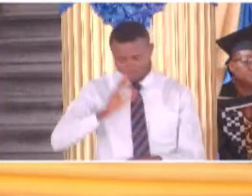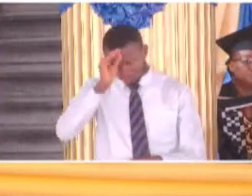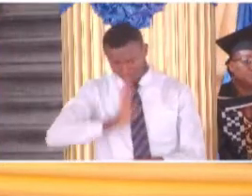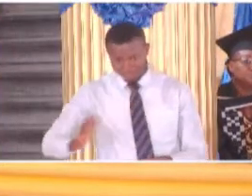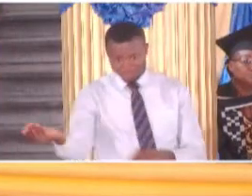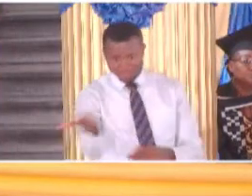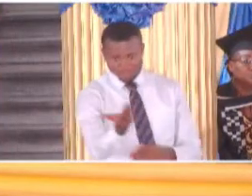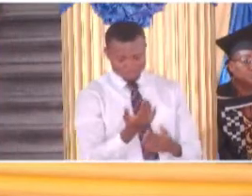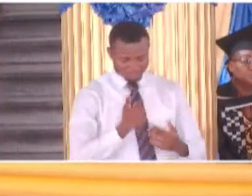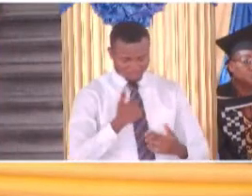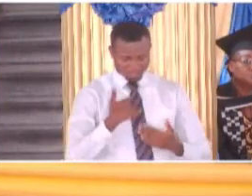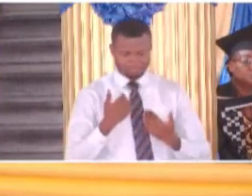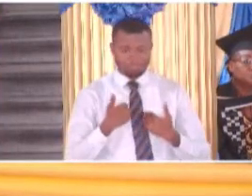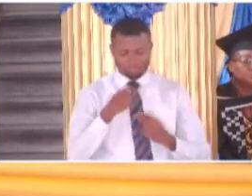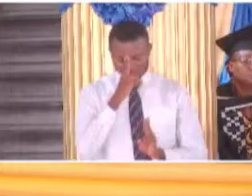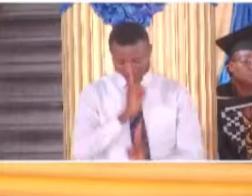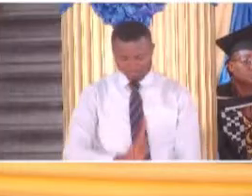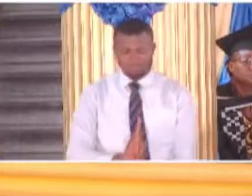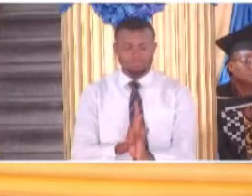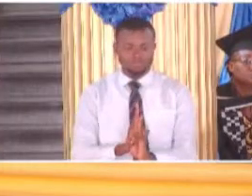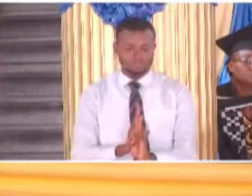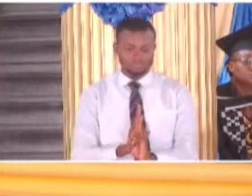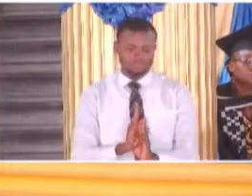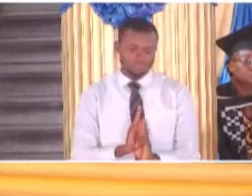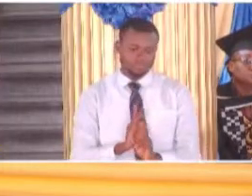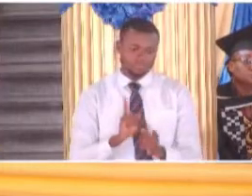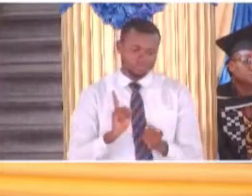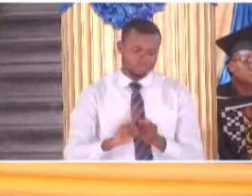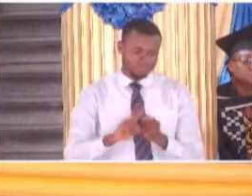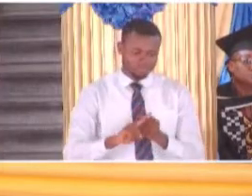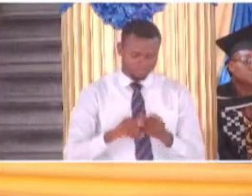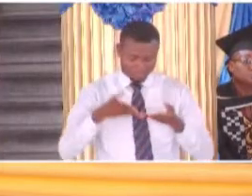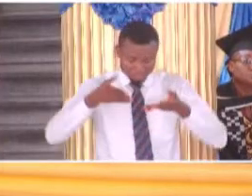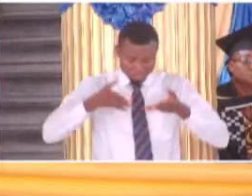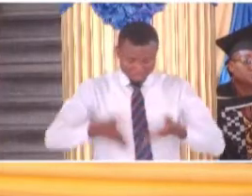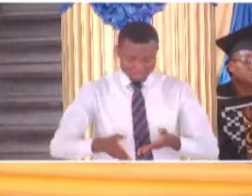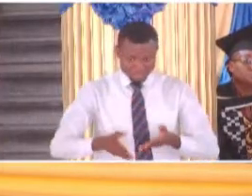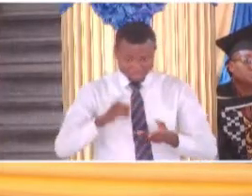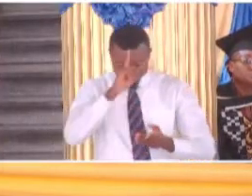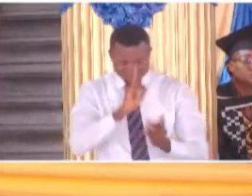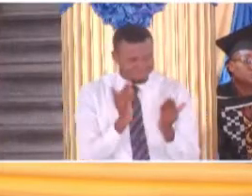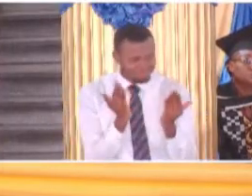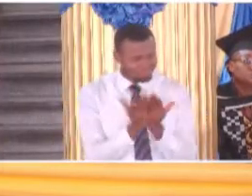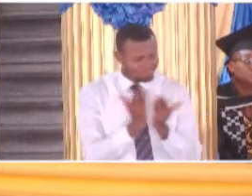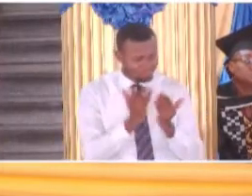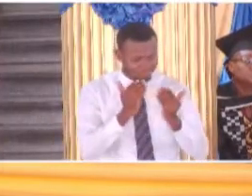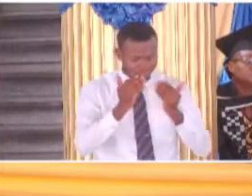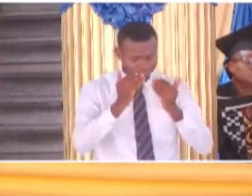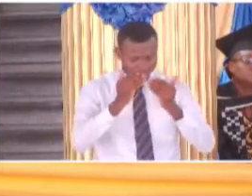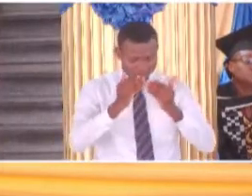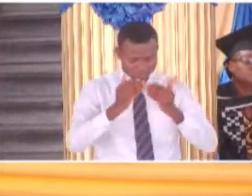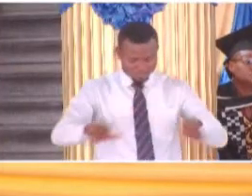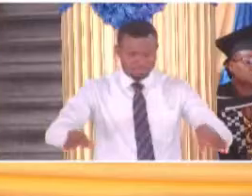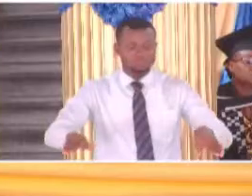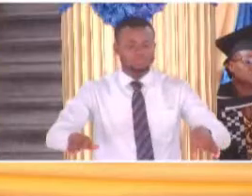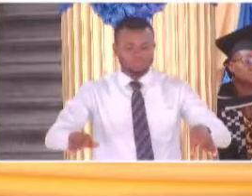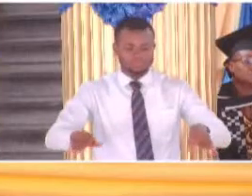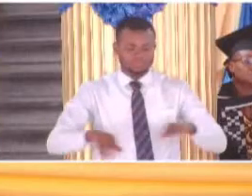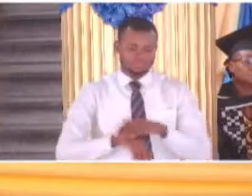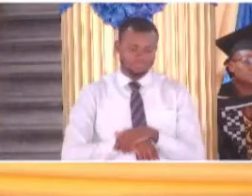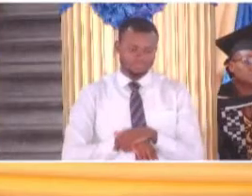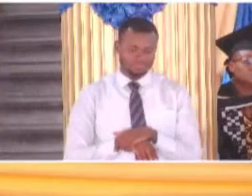my privilege and pleasure to declare this congregation officially dissolved.